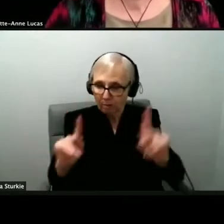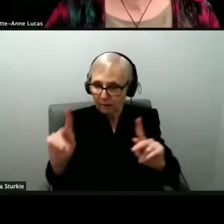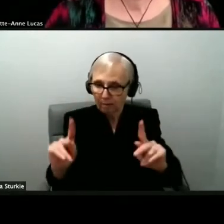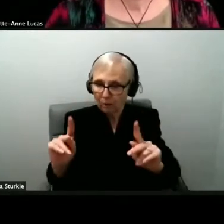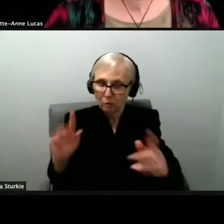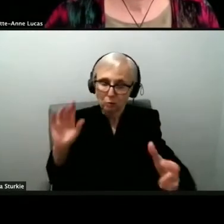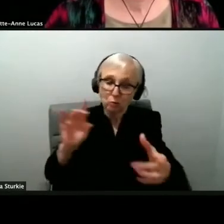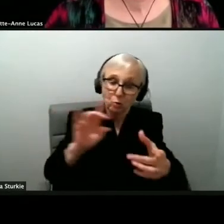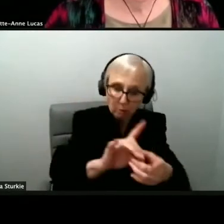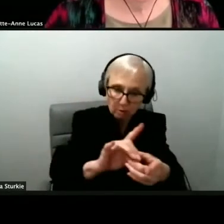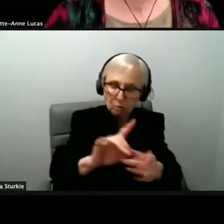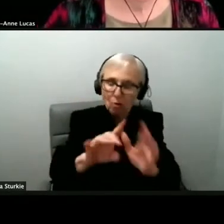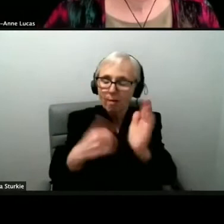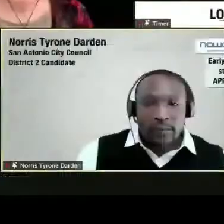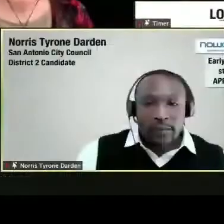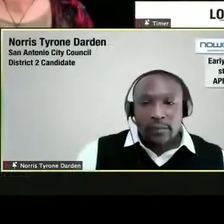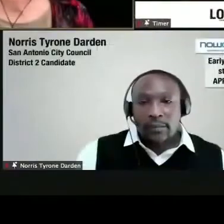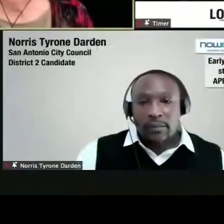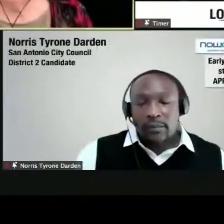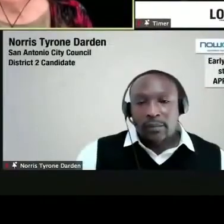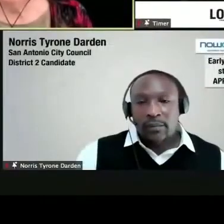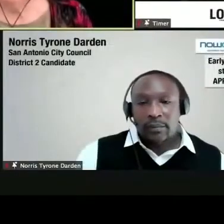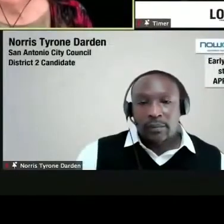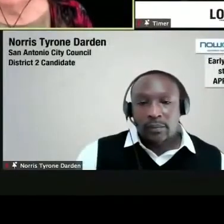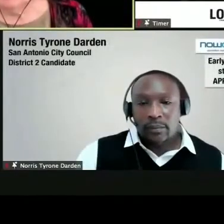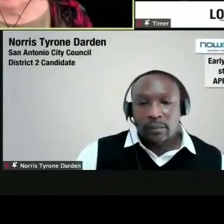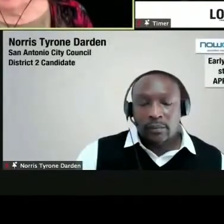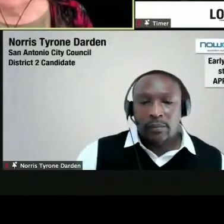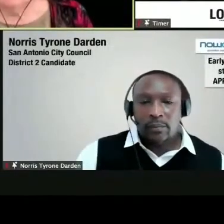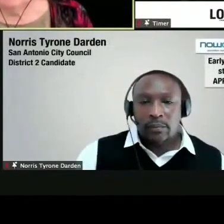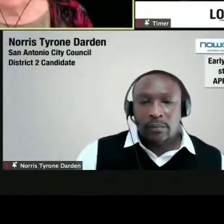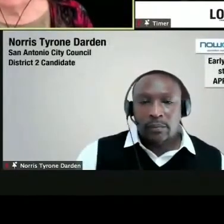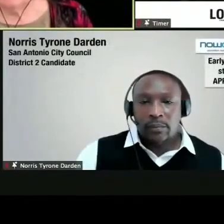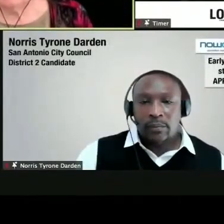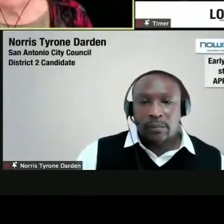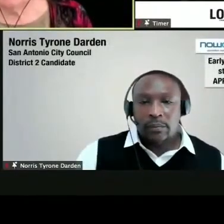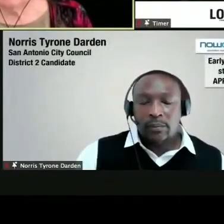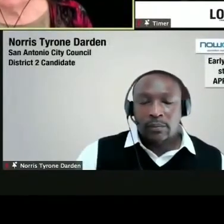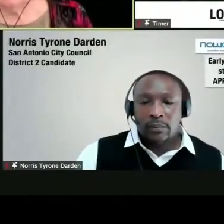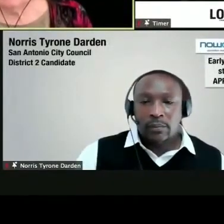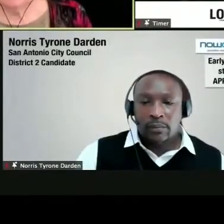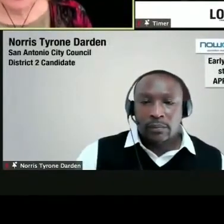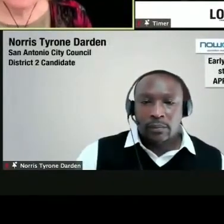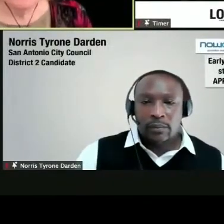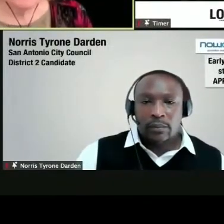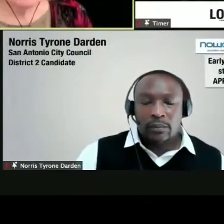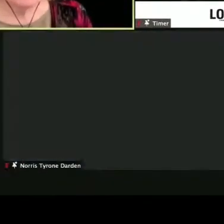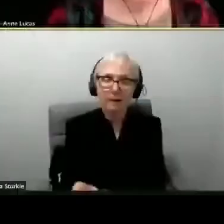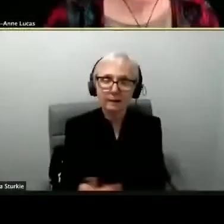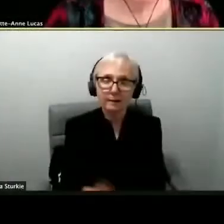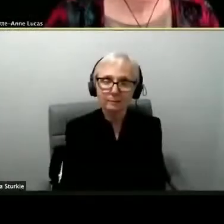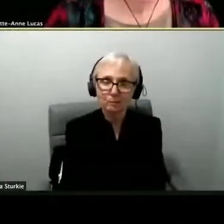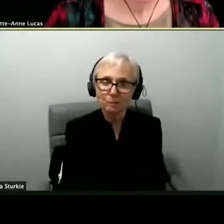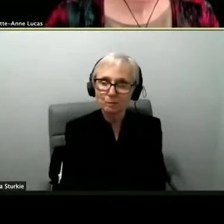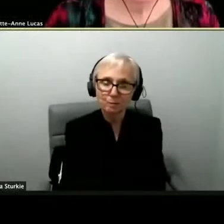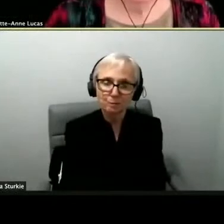a choice. Thank you. Thank you. And the next person to speak on this is Chris Dawkins.